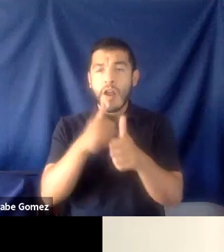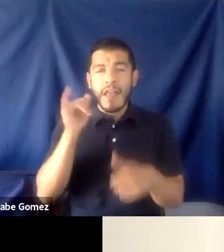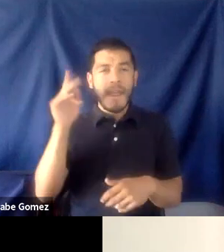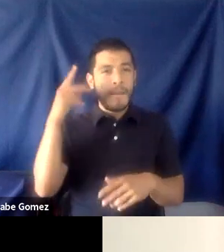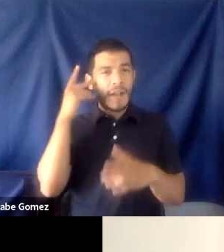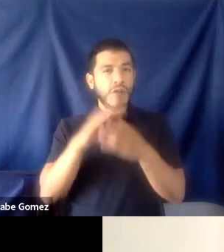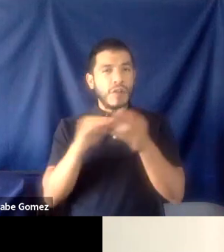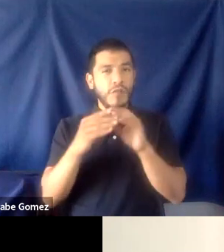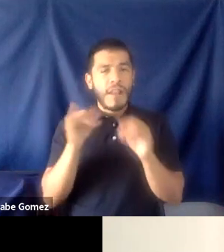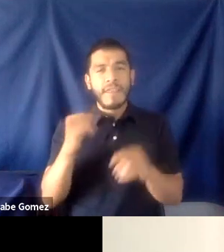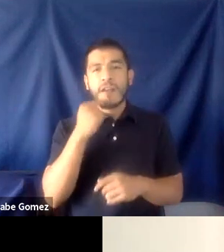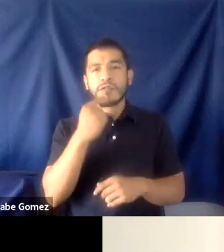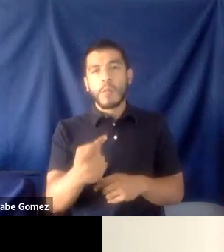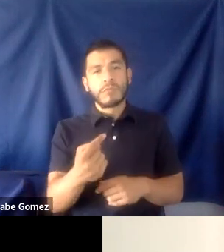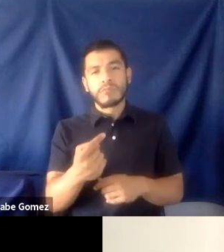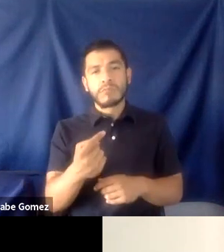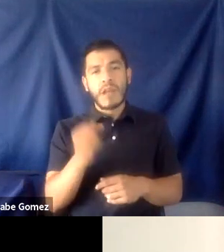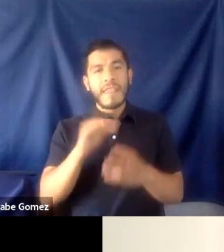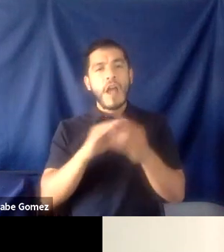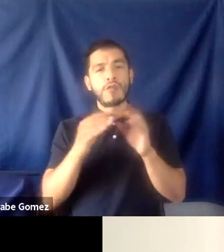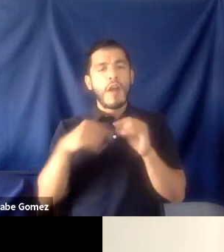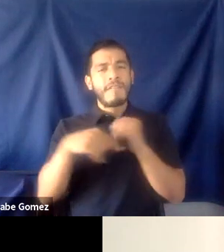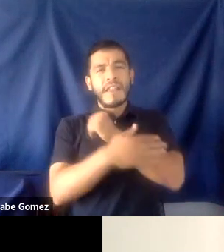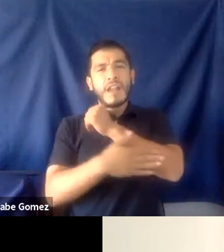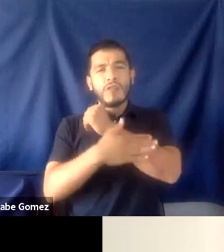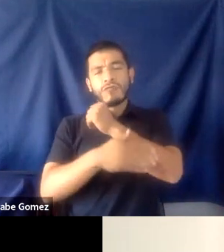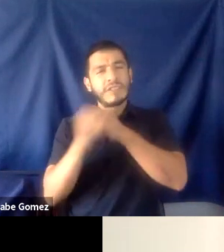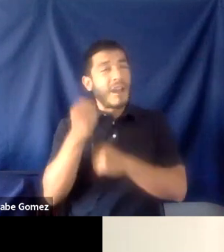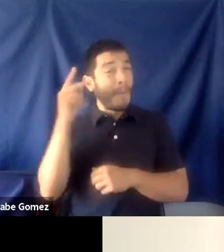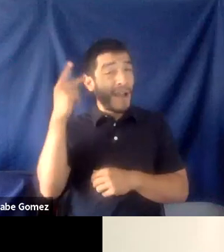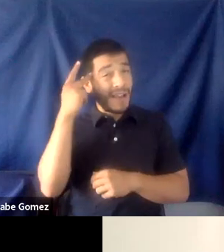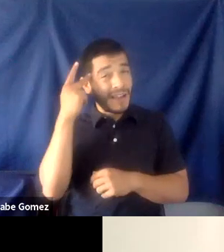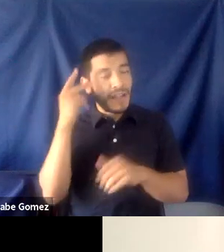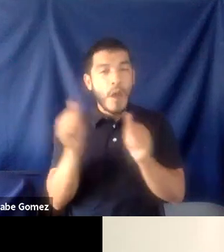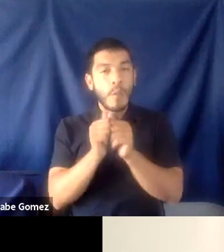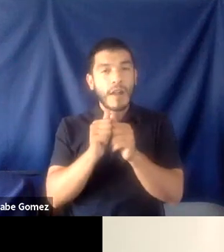that told, the story of this country's politics with an